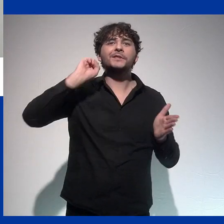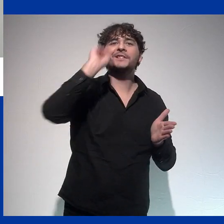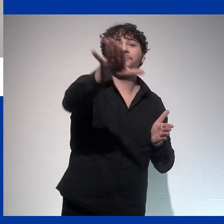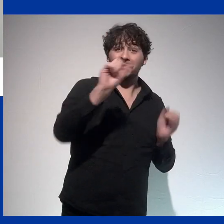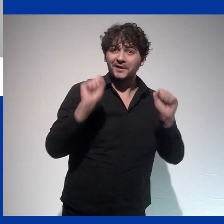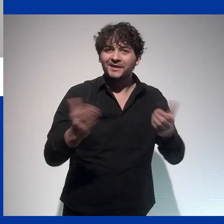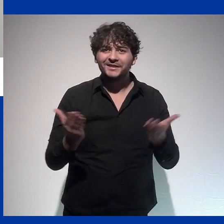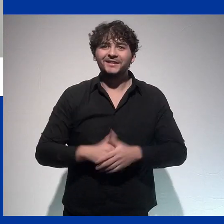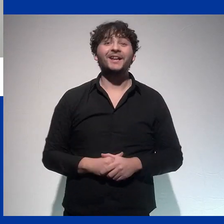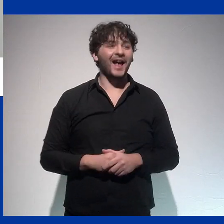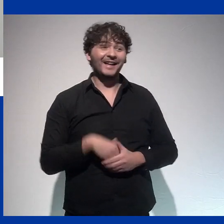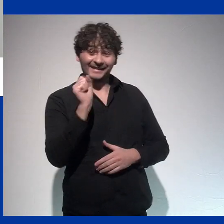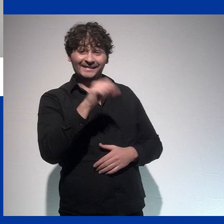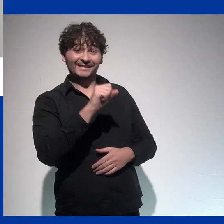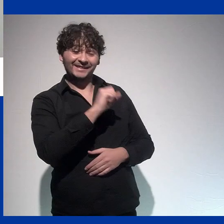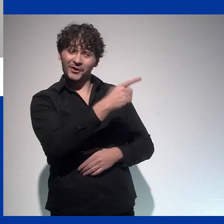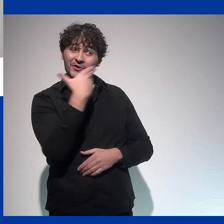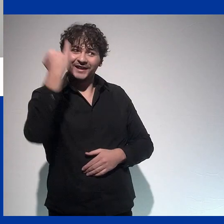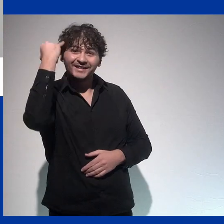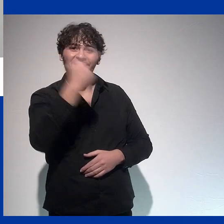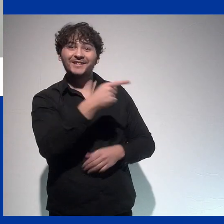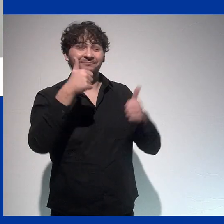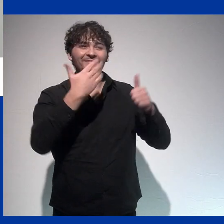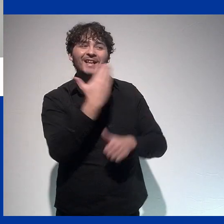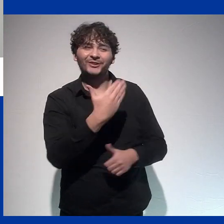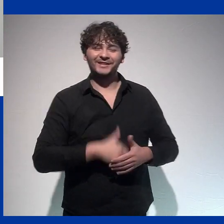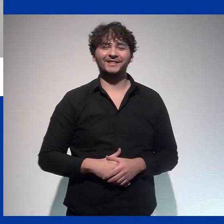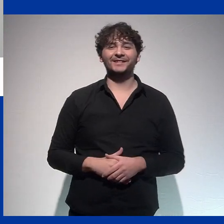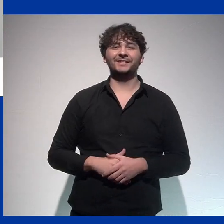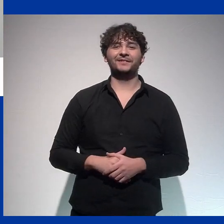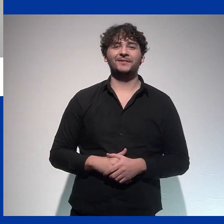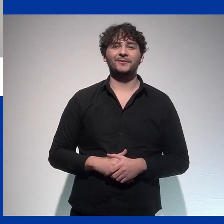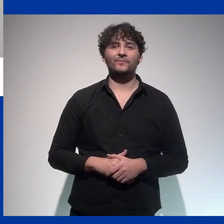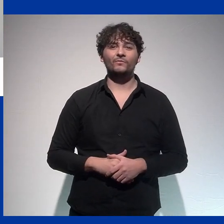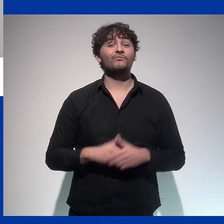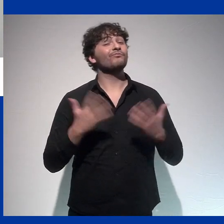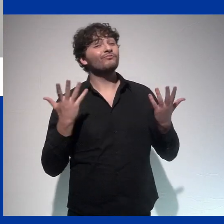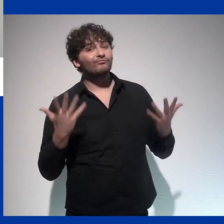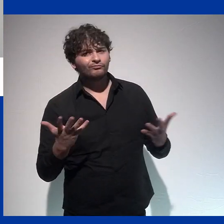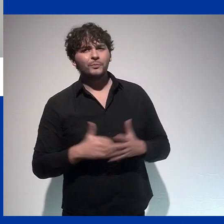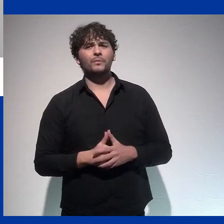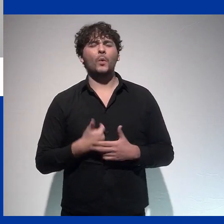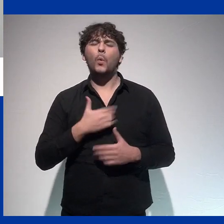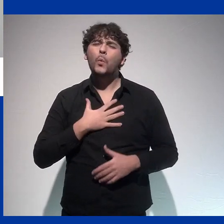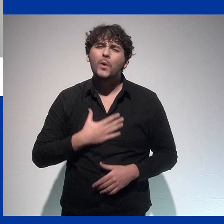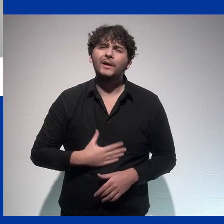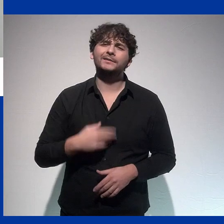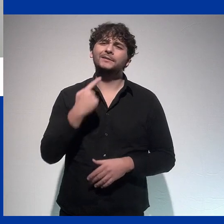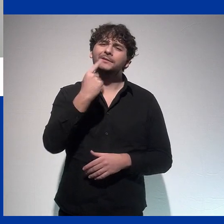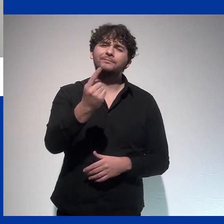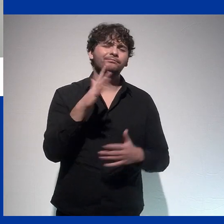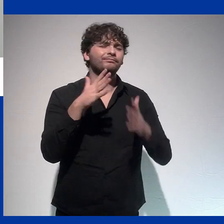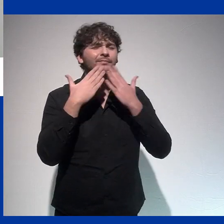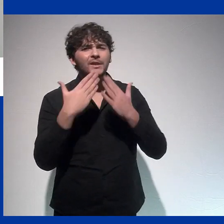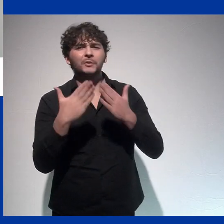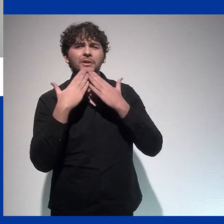first of all, I would like to thank you for the opportunity to be present here, together with representatives from the European institutions, national